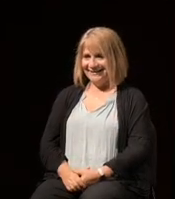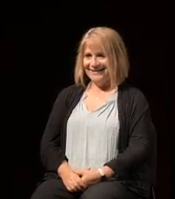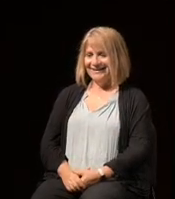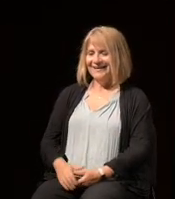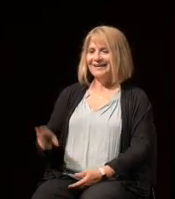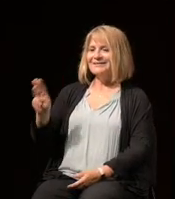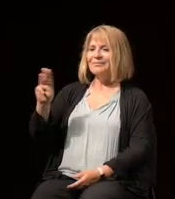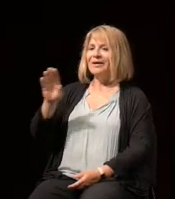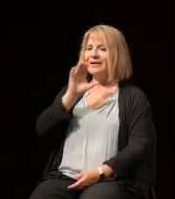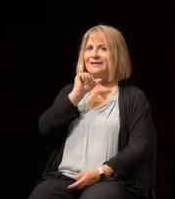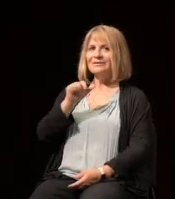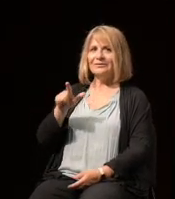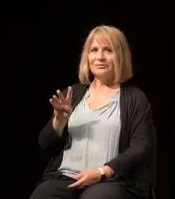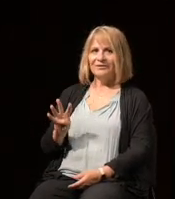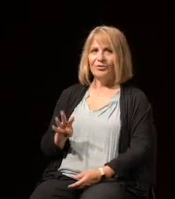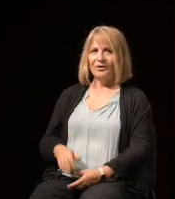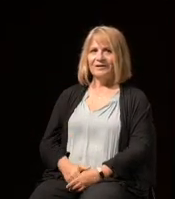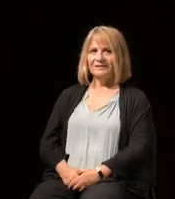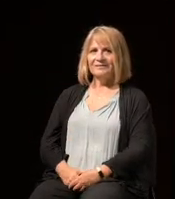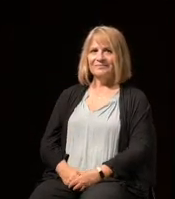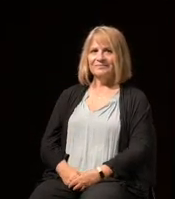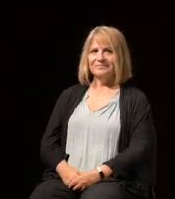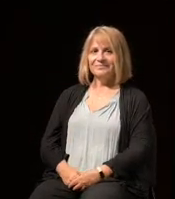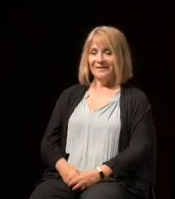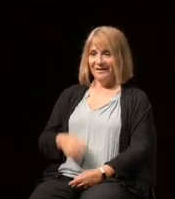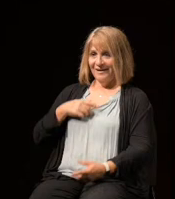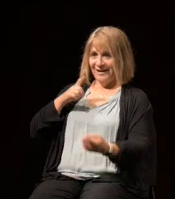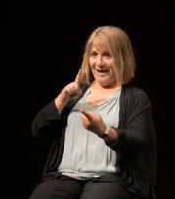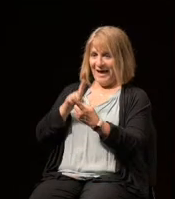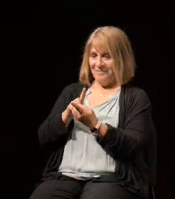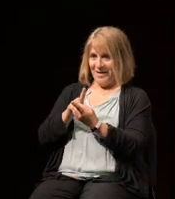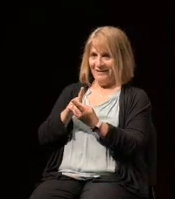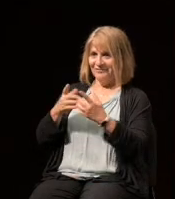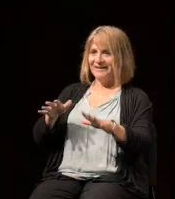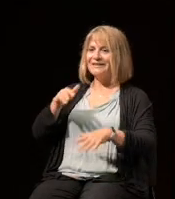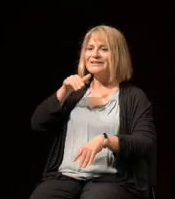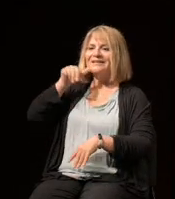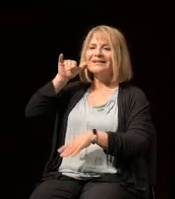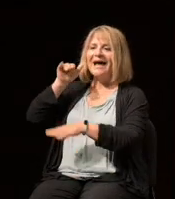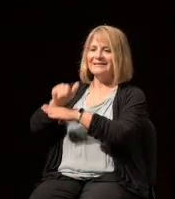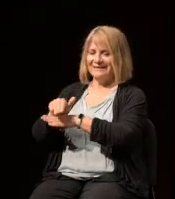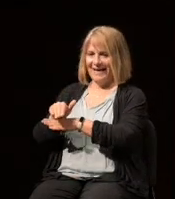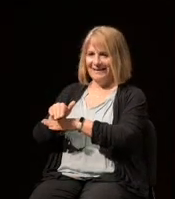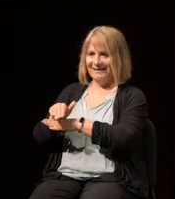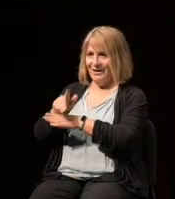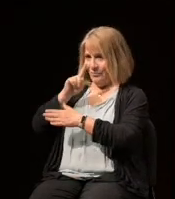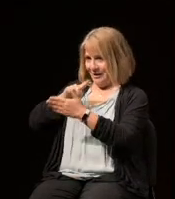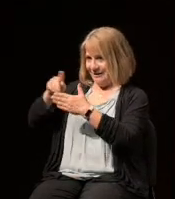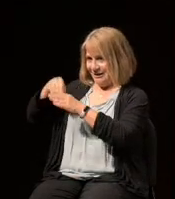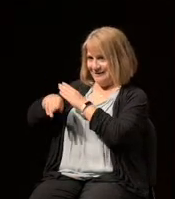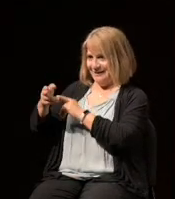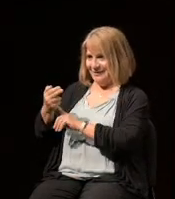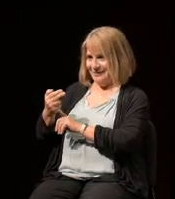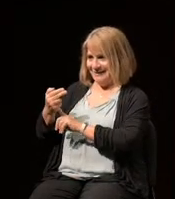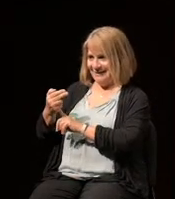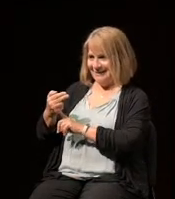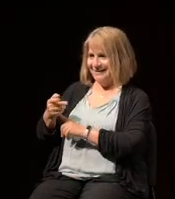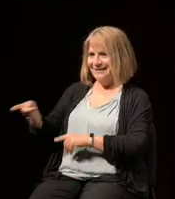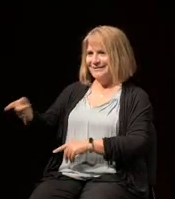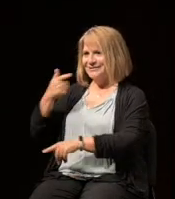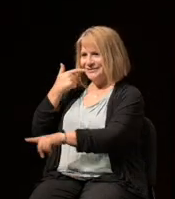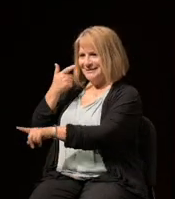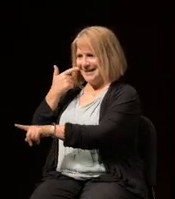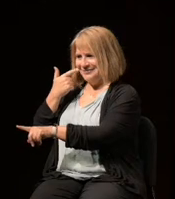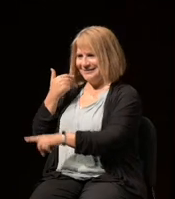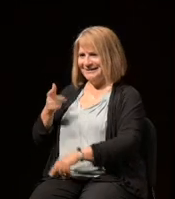Marcus is 24 years old. And I met Marcus last night when I checked into the hotel. And